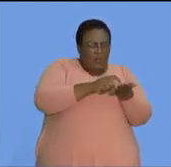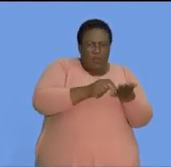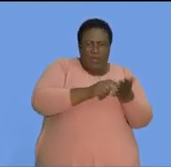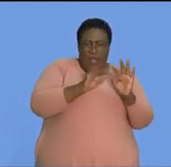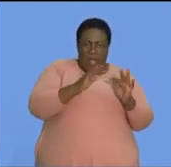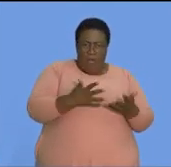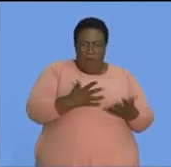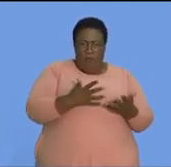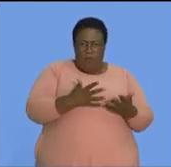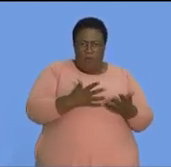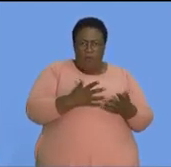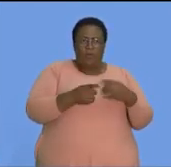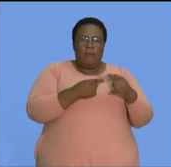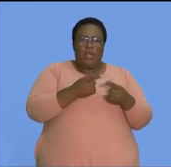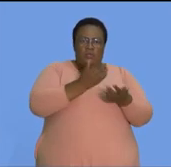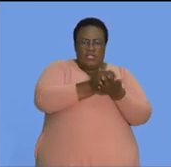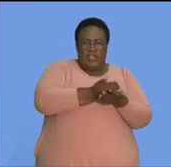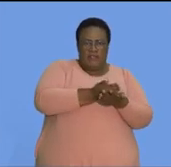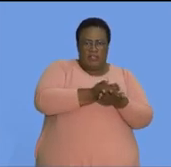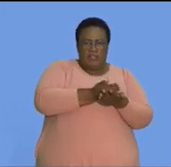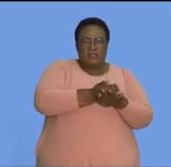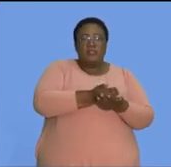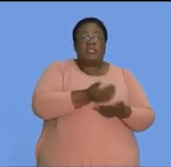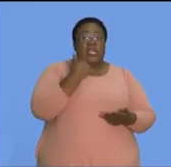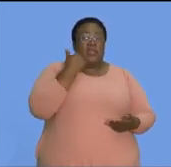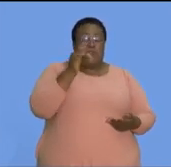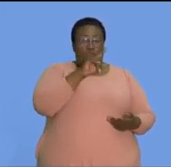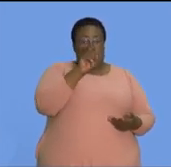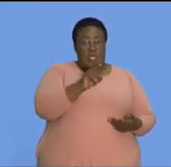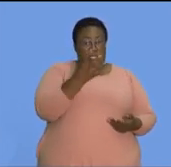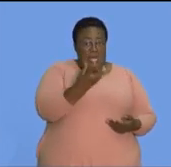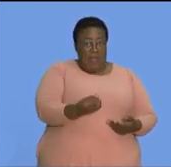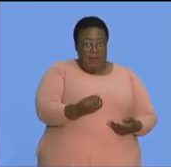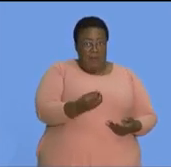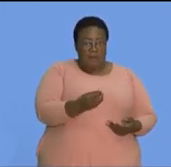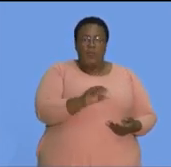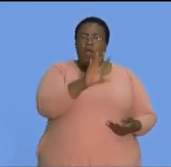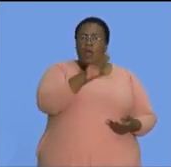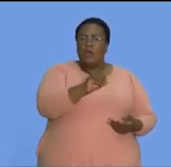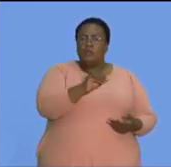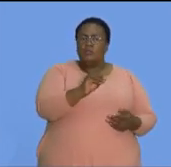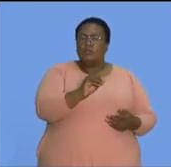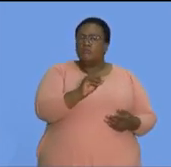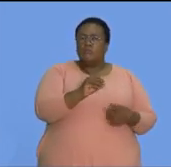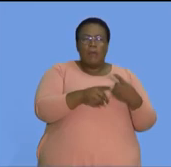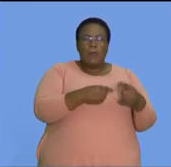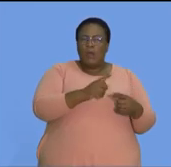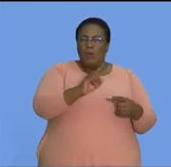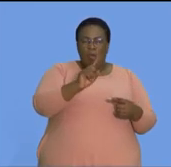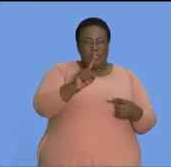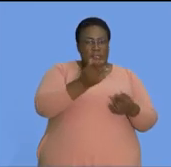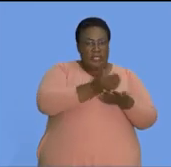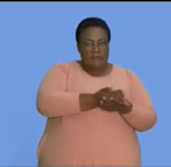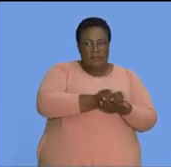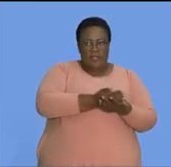on savings. So when the question is being given to you in terms of savings, how do you then determine